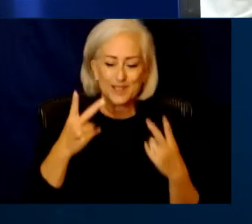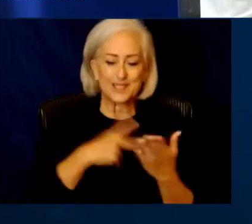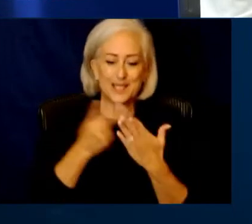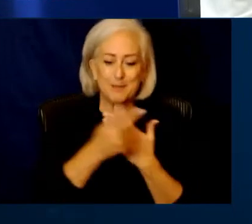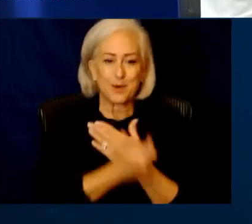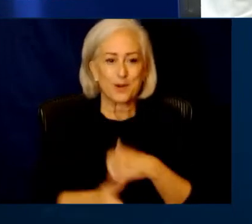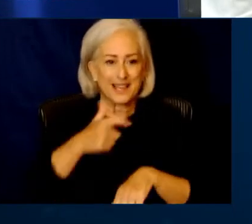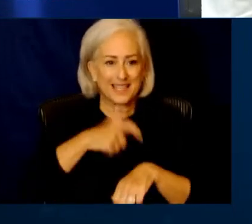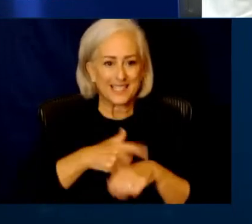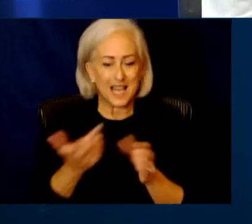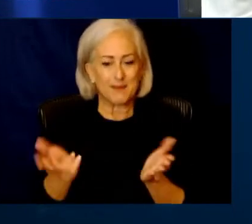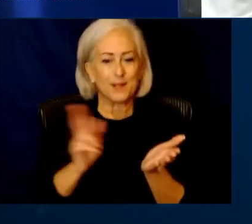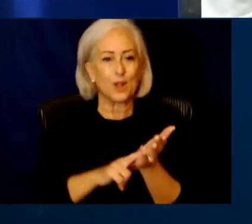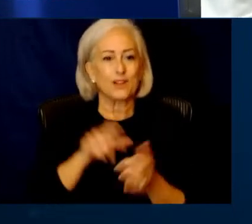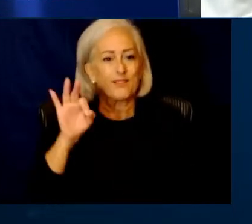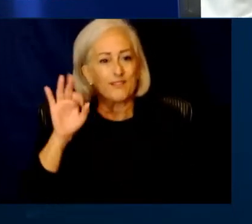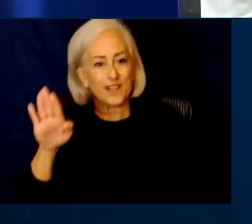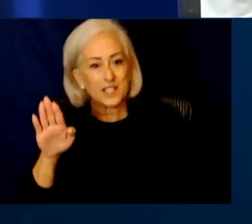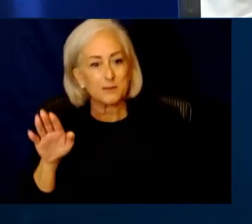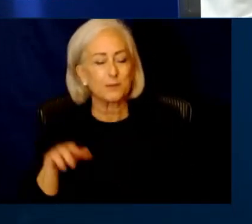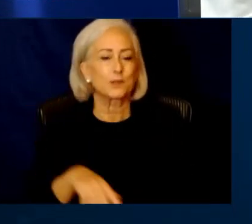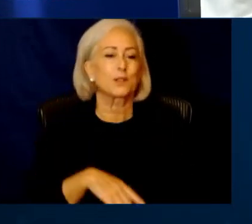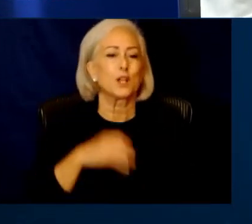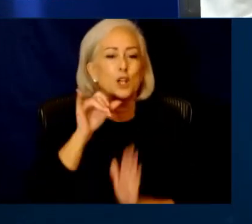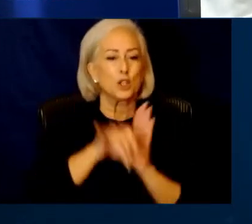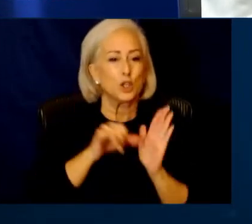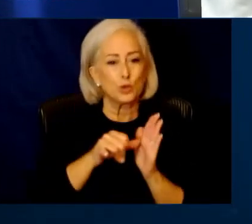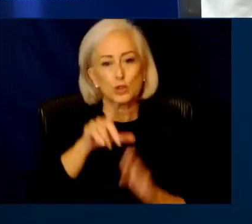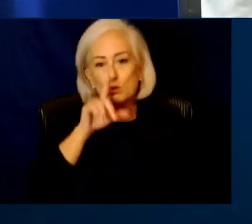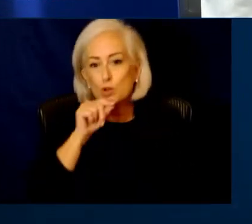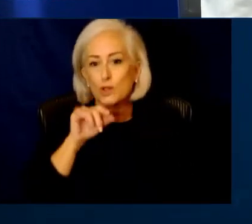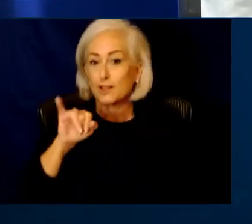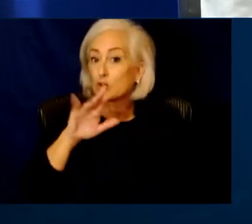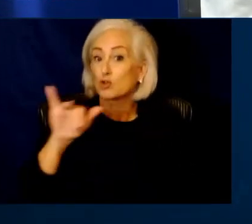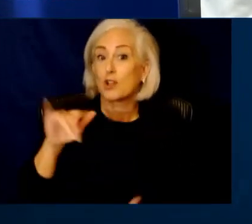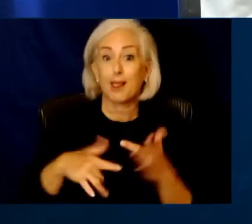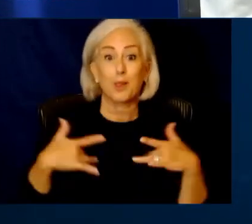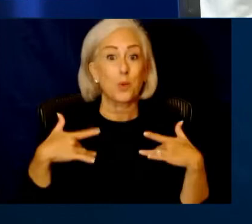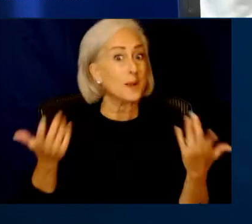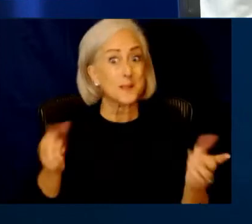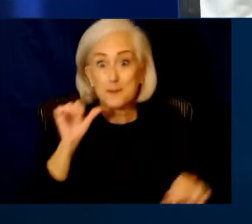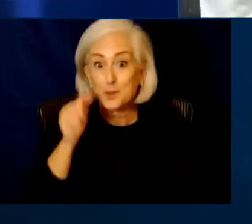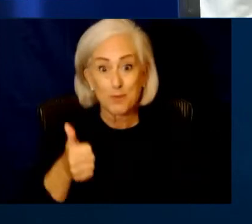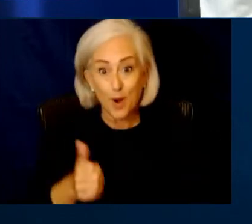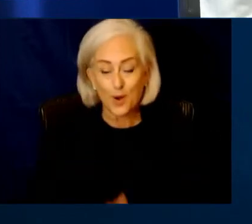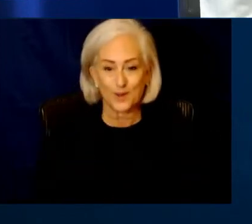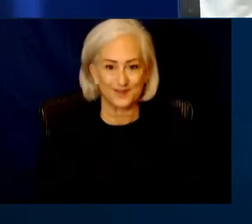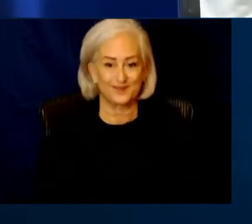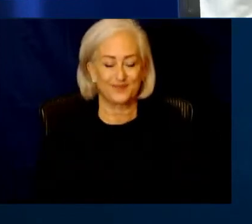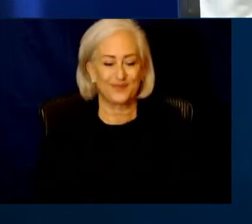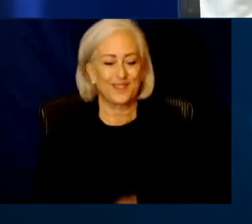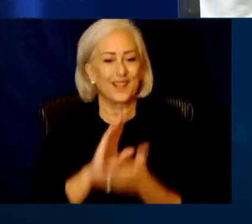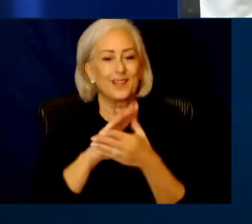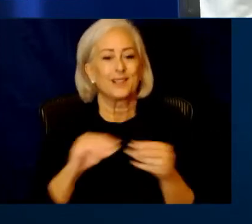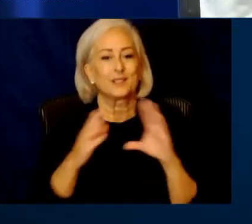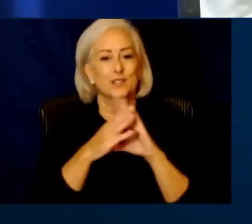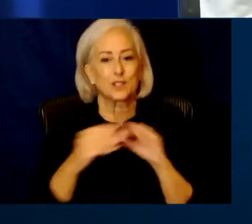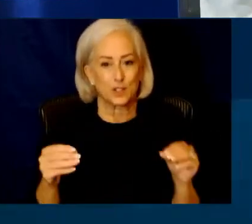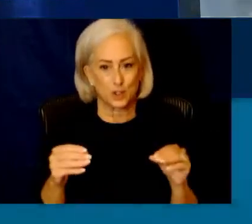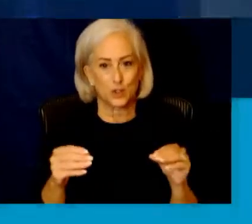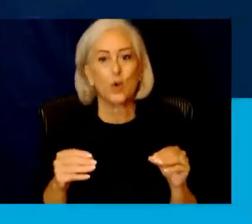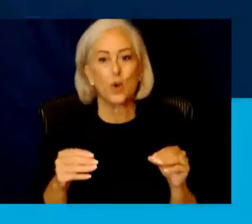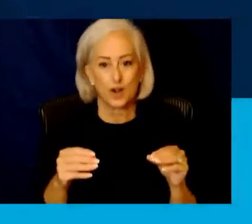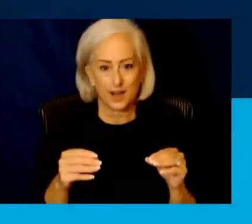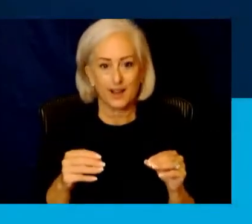onto Facebook, YouTube, and Twitter. Jill, what is coming tomorrow and Friday? It's a story that has struck a chord with a lot of